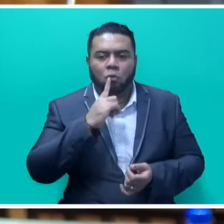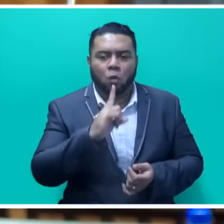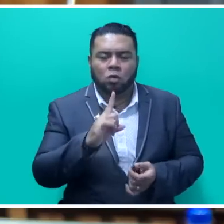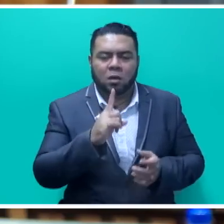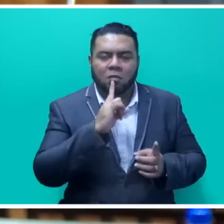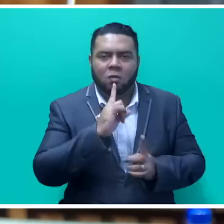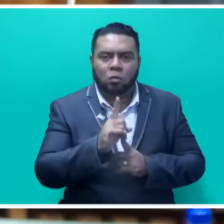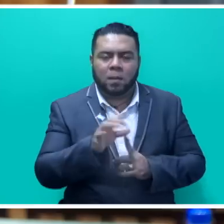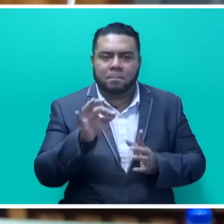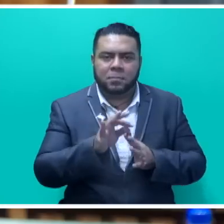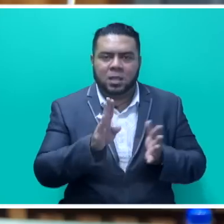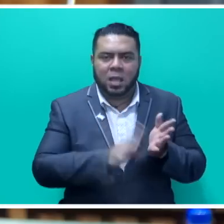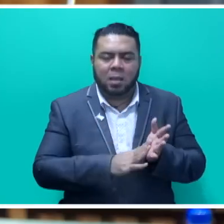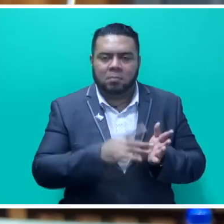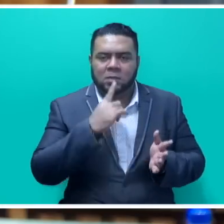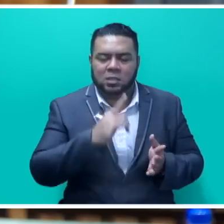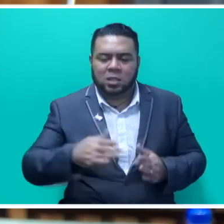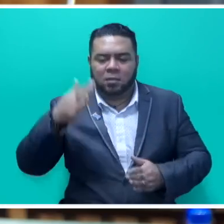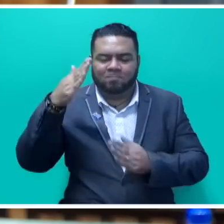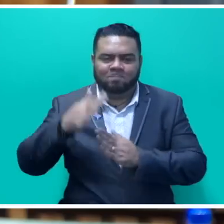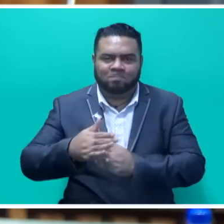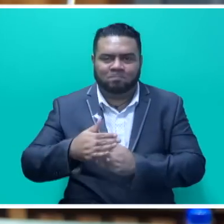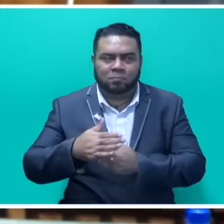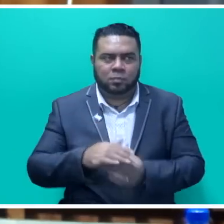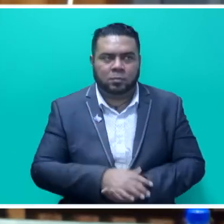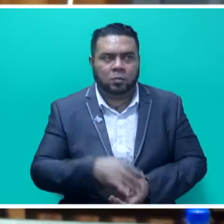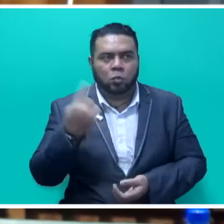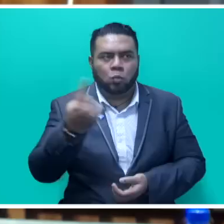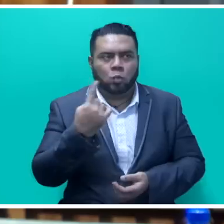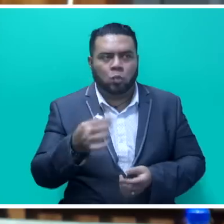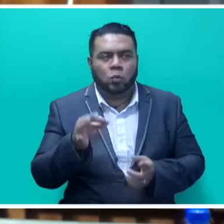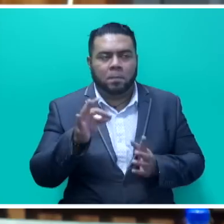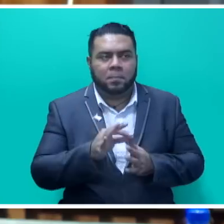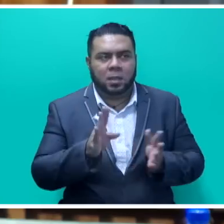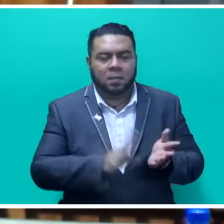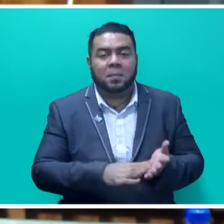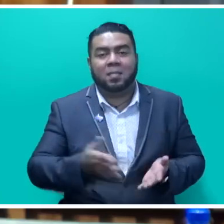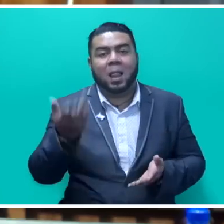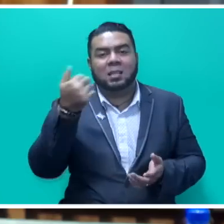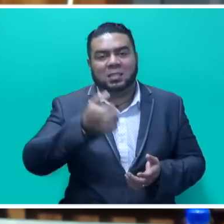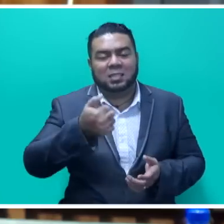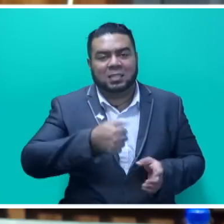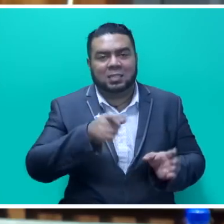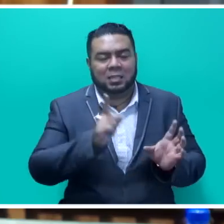came from the Prime Minister's office. And we all know who was the Prime Minister for the last 16 years.